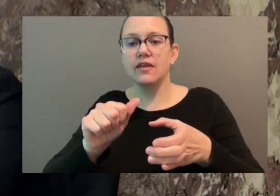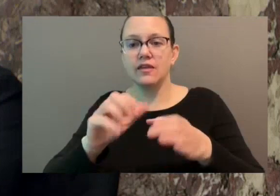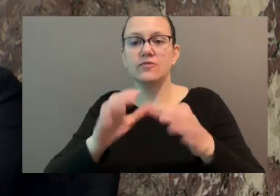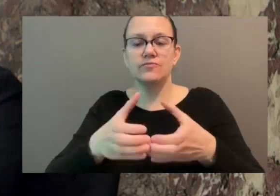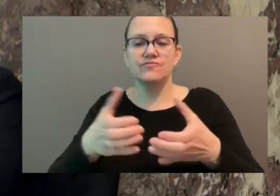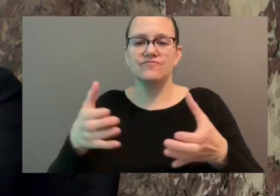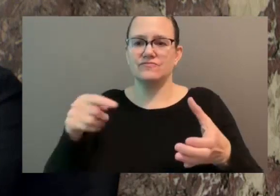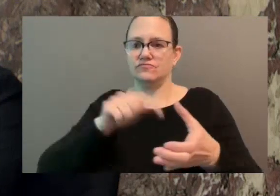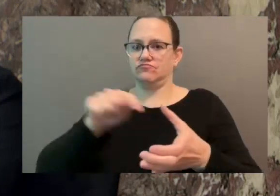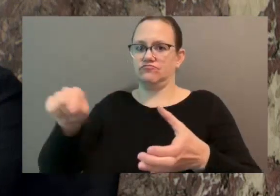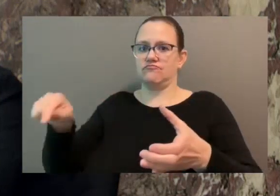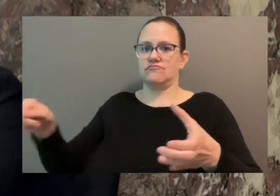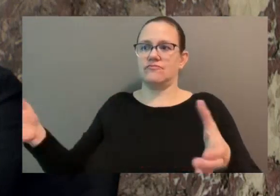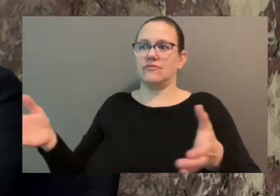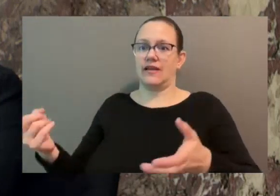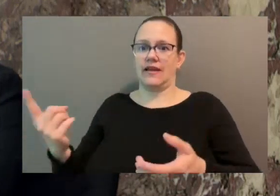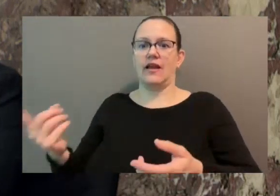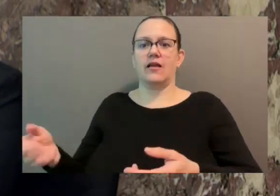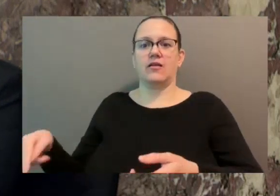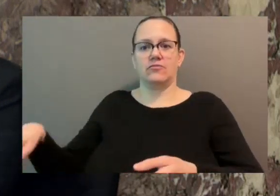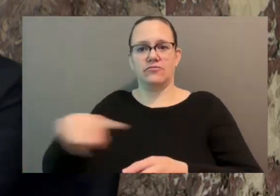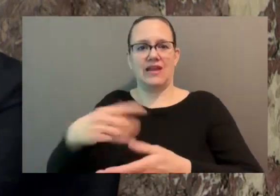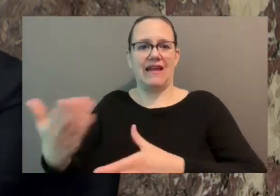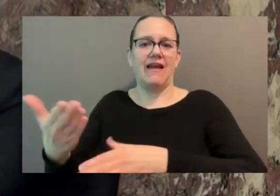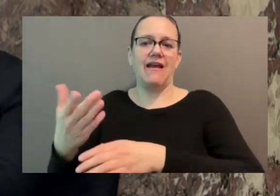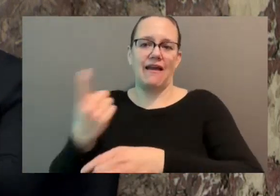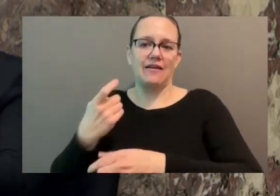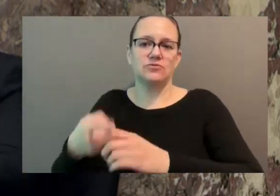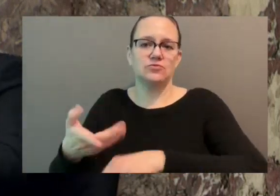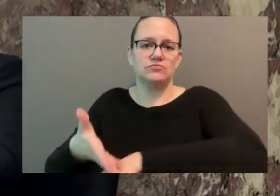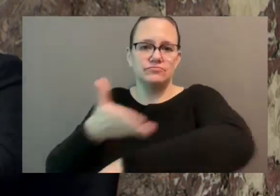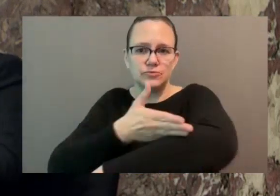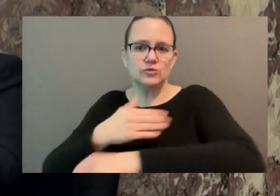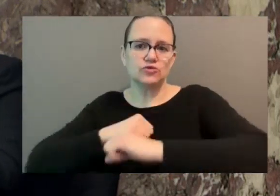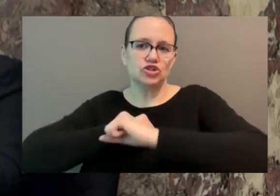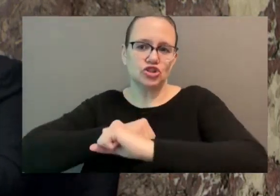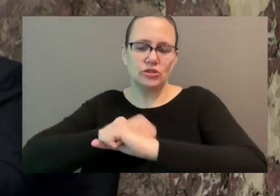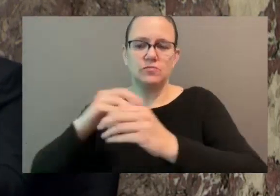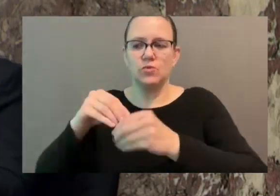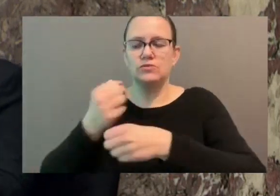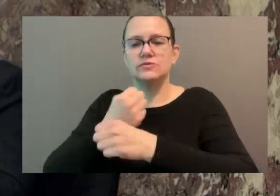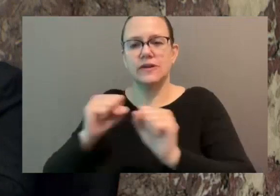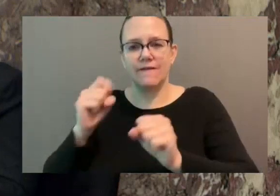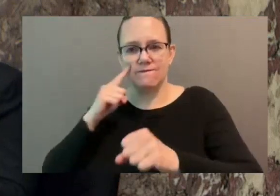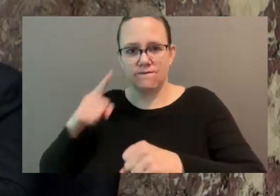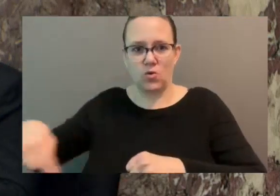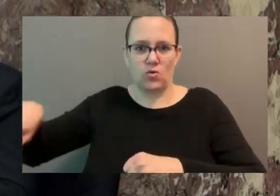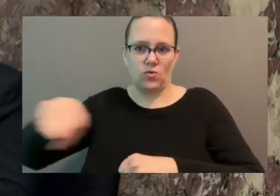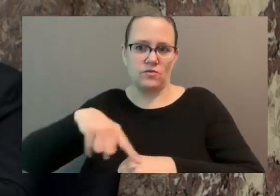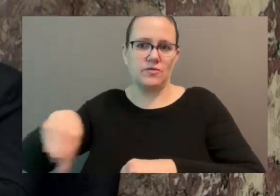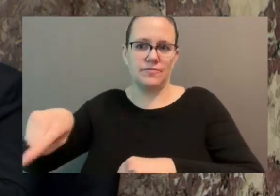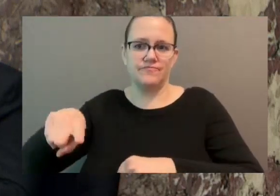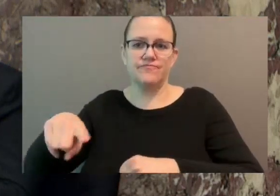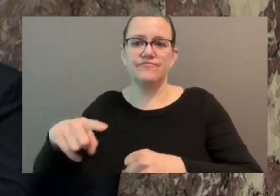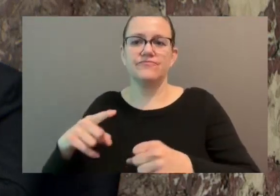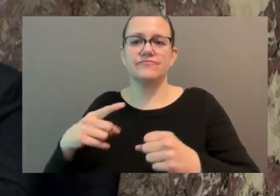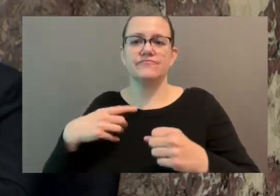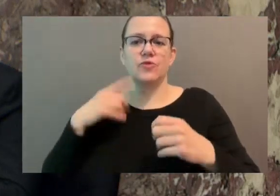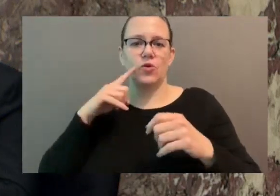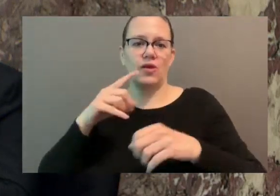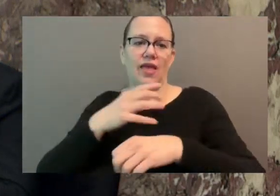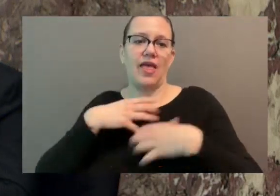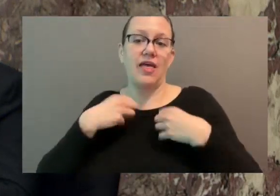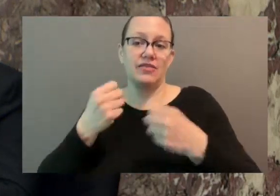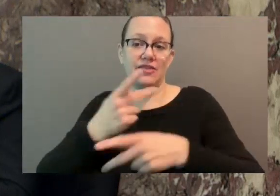privatized security staff were not sufficiently trained to deal with the situation in the hospital. So what did we do? We restored